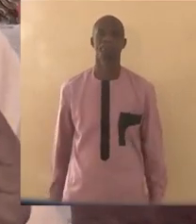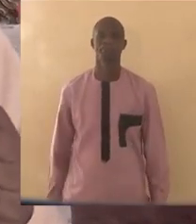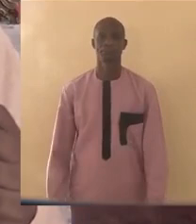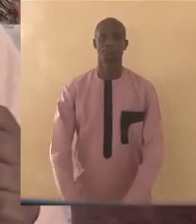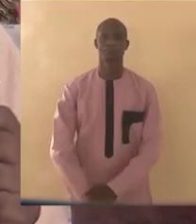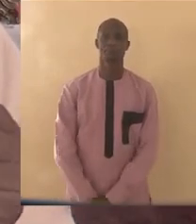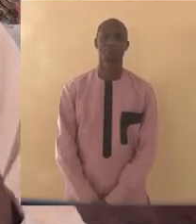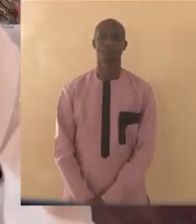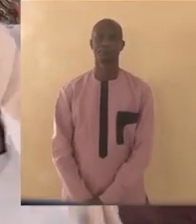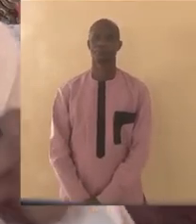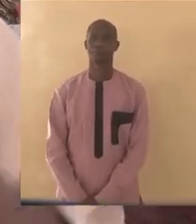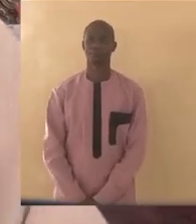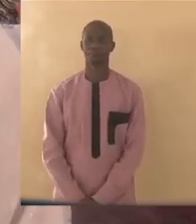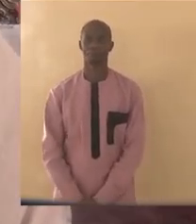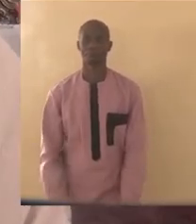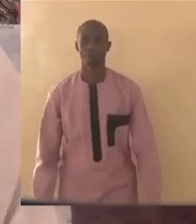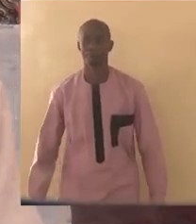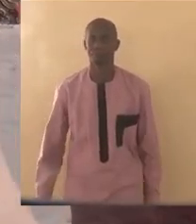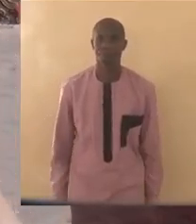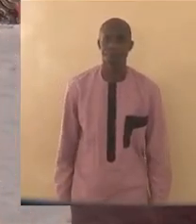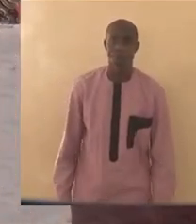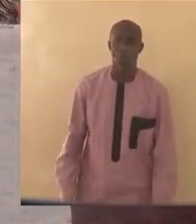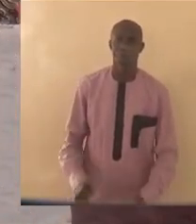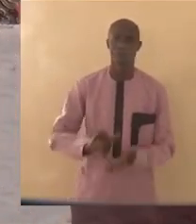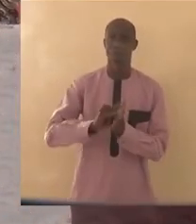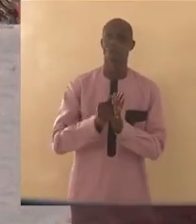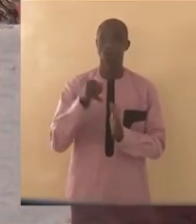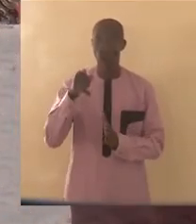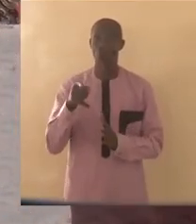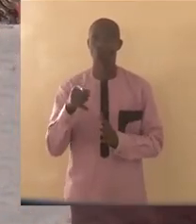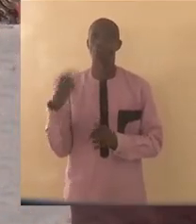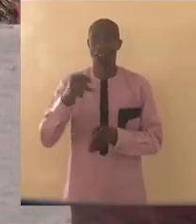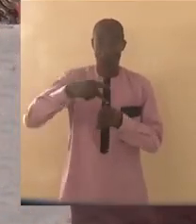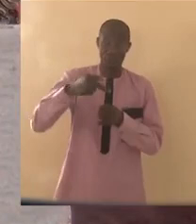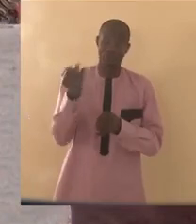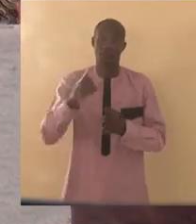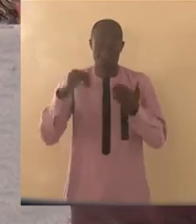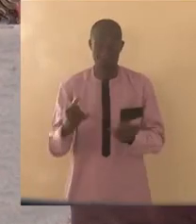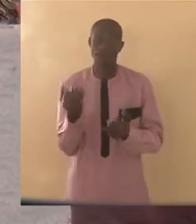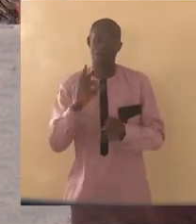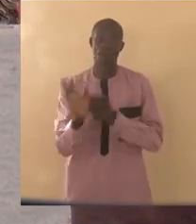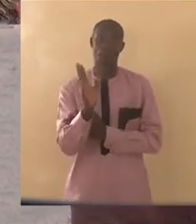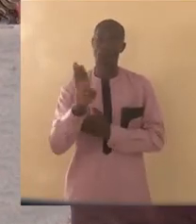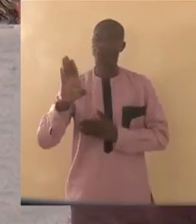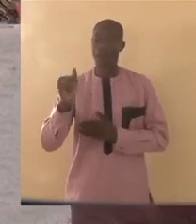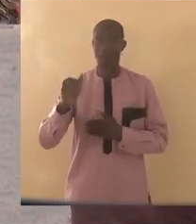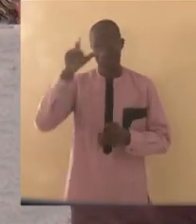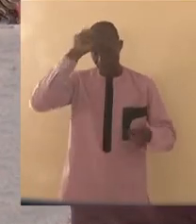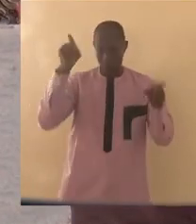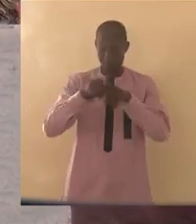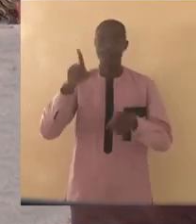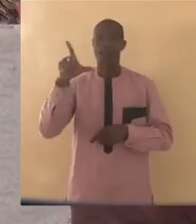Huh? He has already sent it to you guys, yes. Well, for those who are visiting, The Practice of the Presence of God by